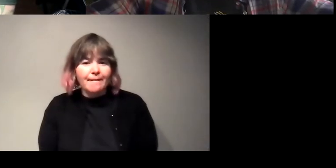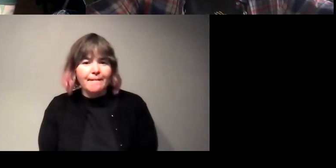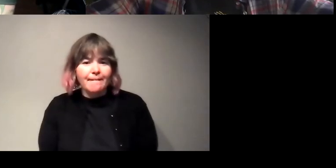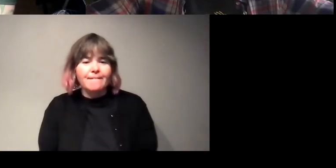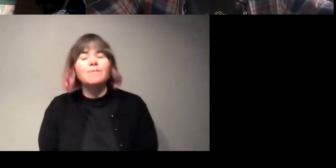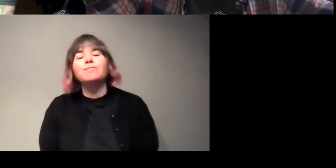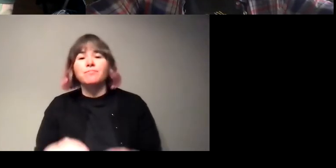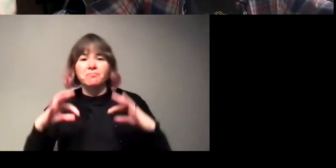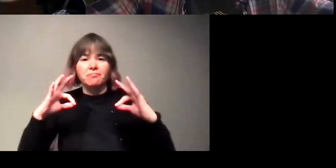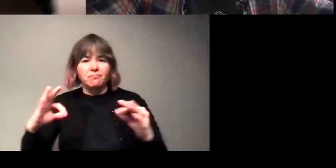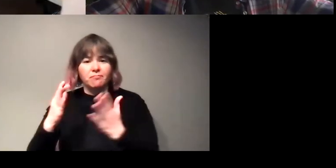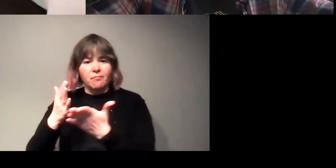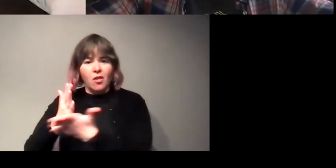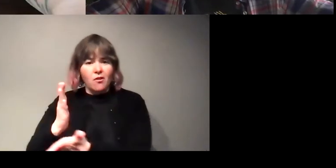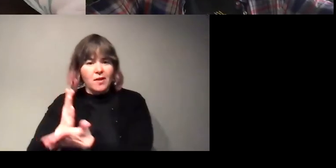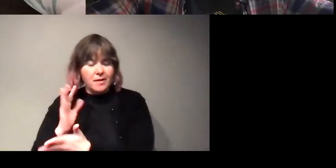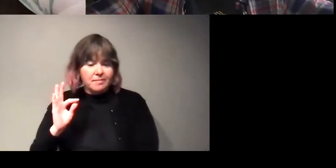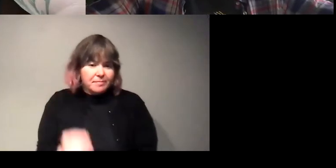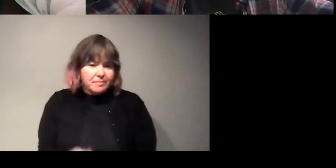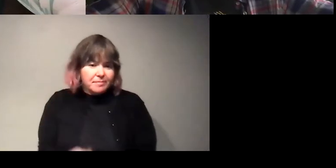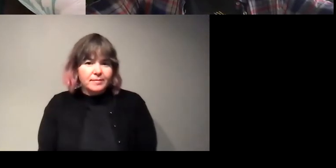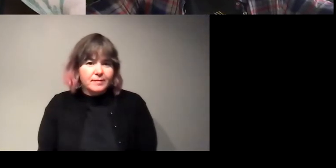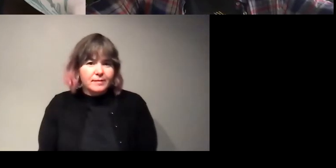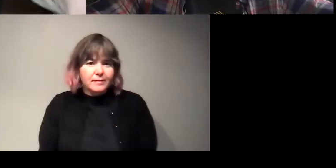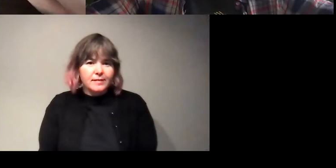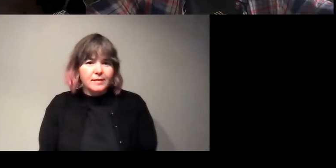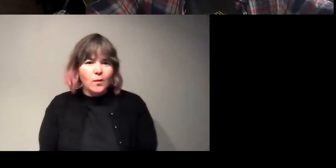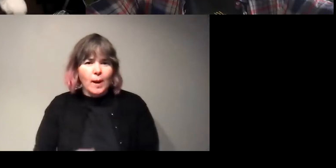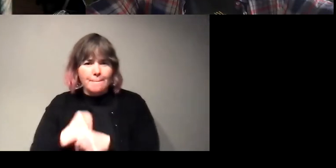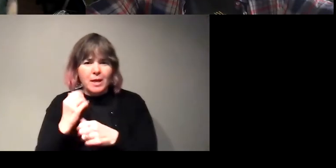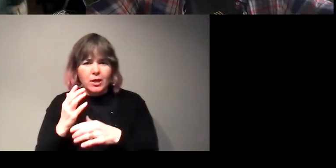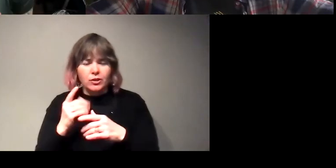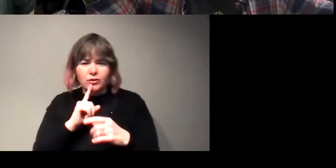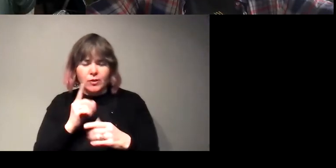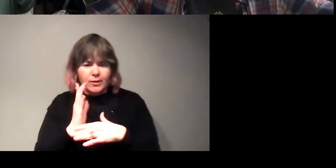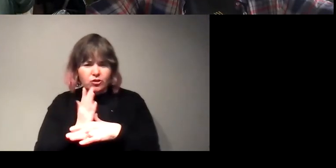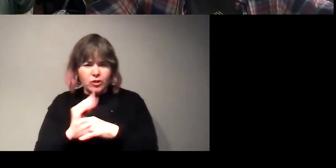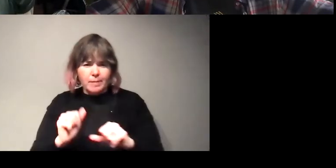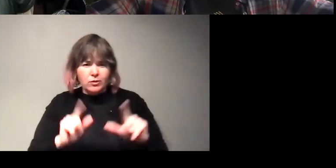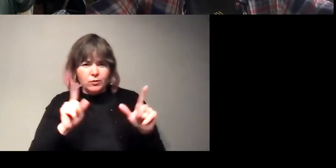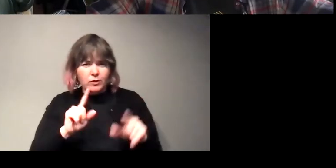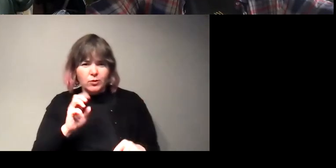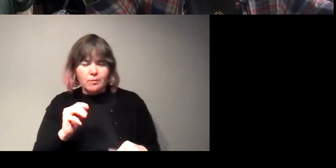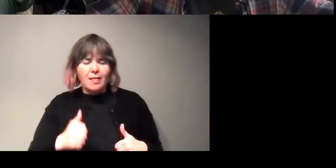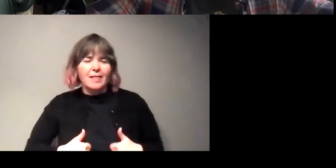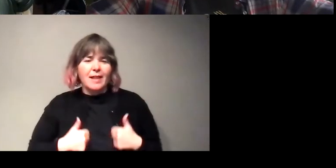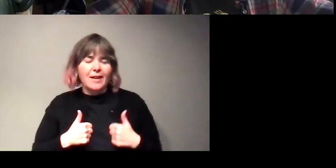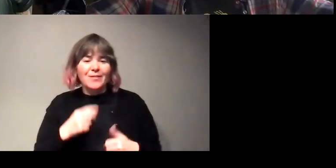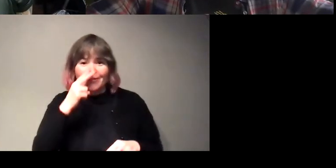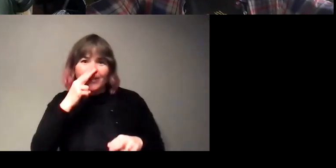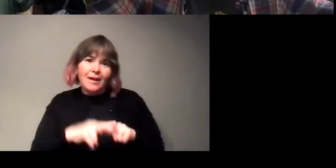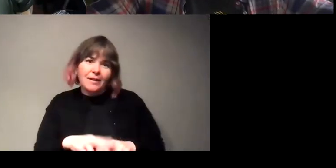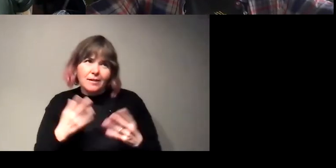All righty. Just making sure I'm sharing screen. The Zoom life is so much fun.